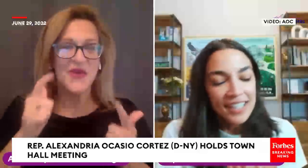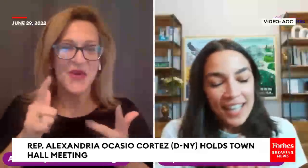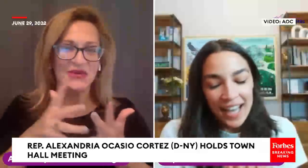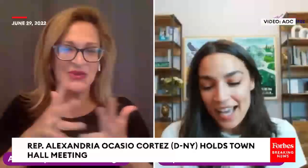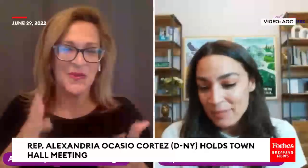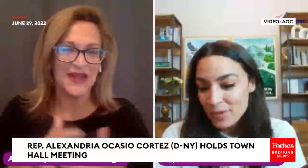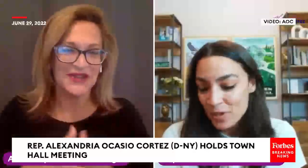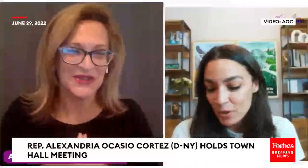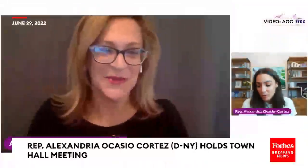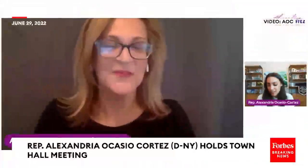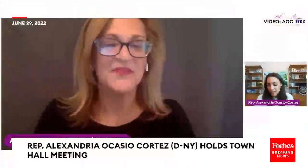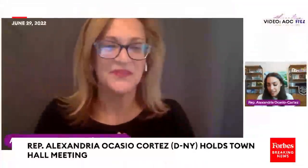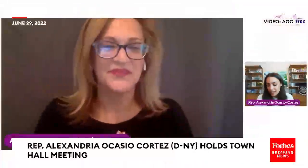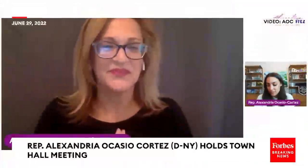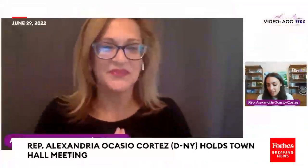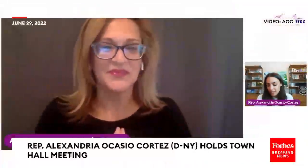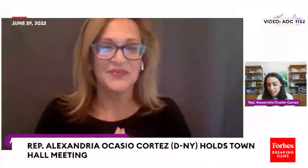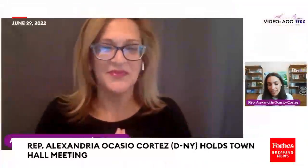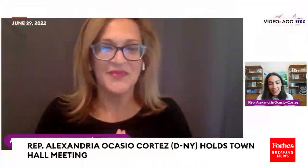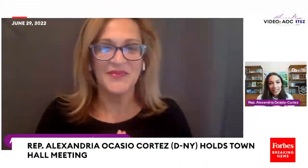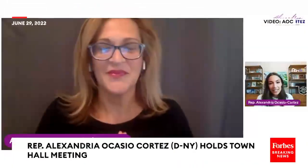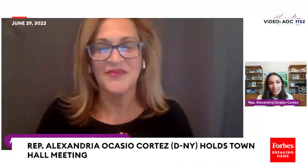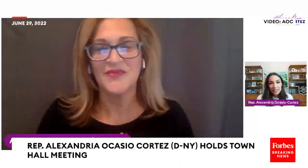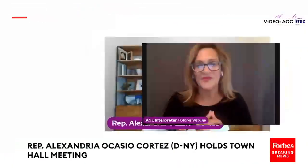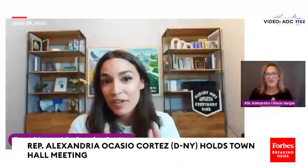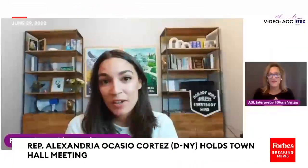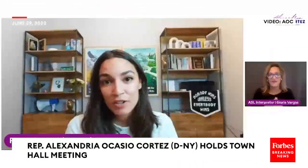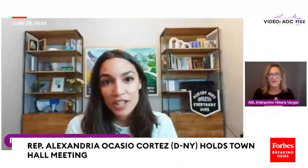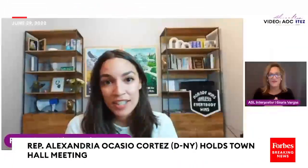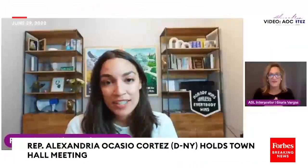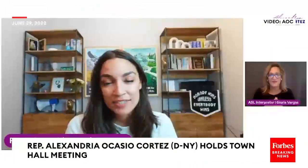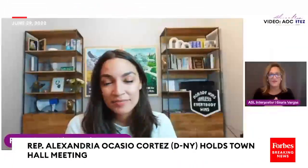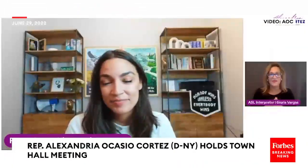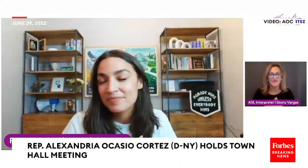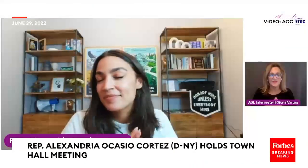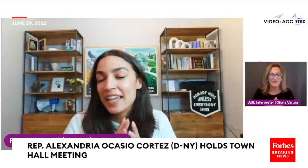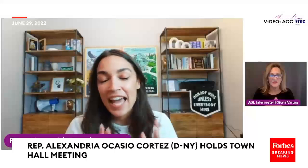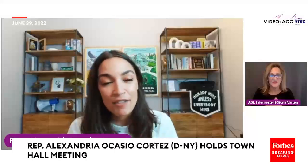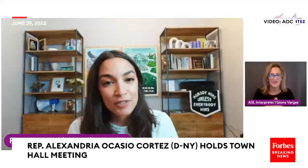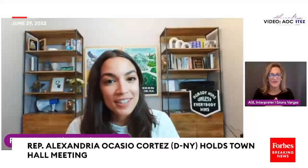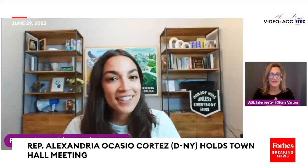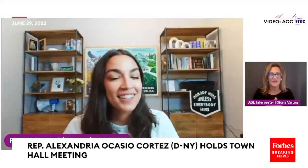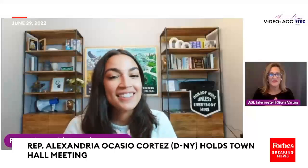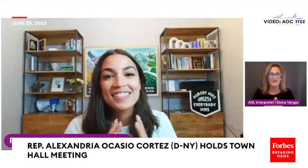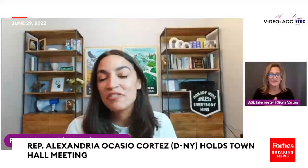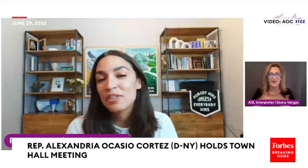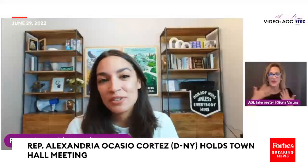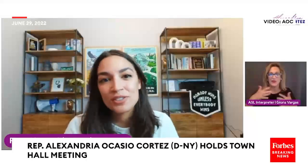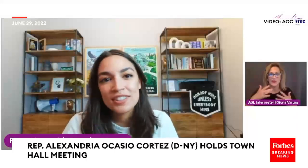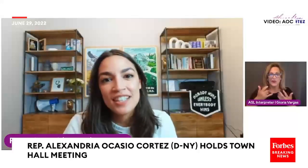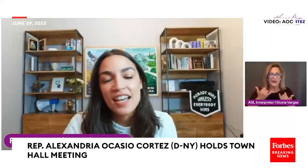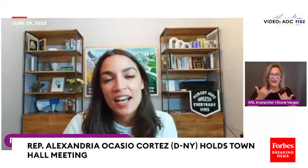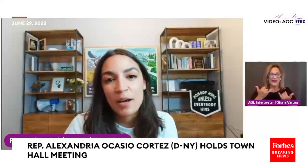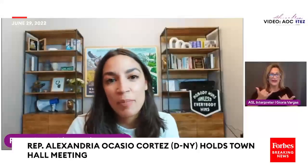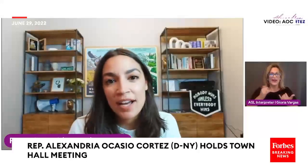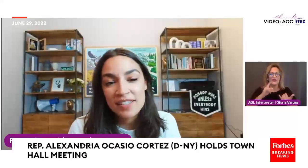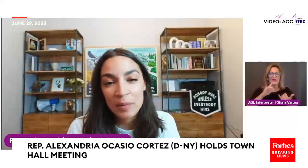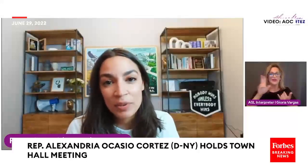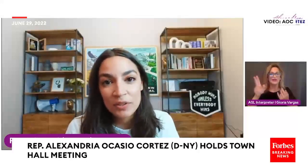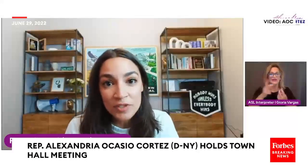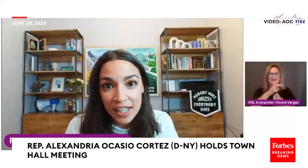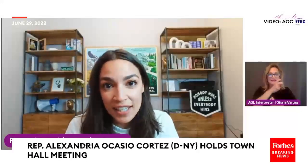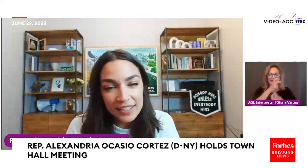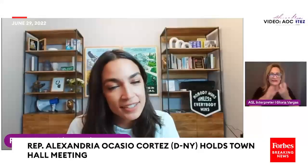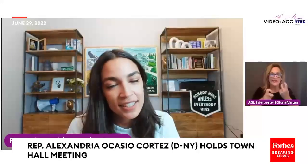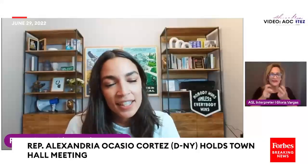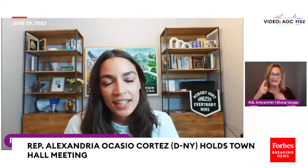much. So it has been a very heavy, difficult past